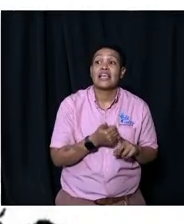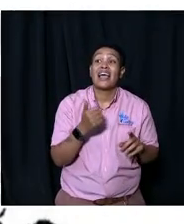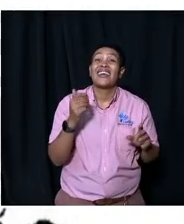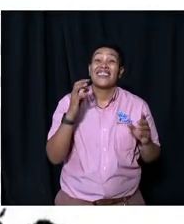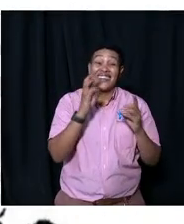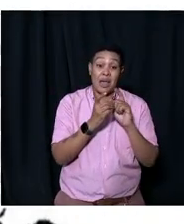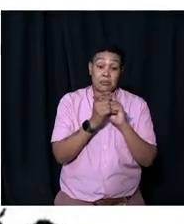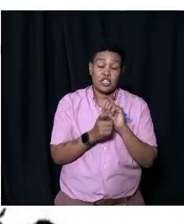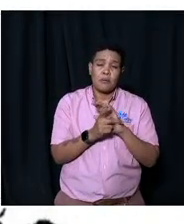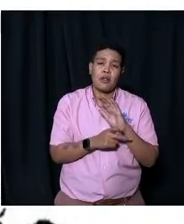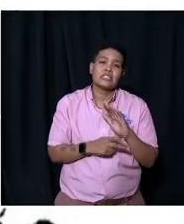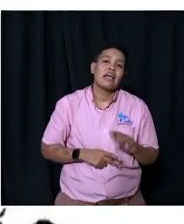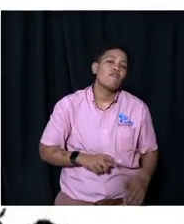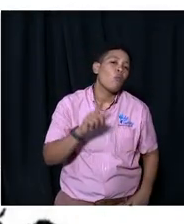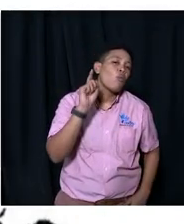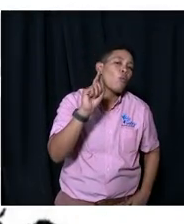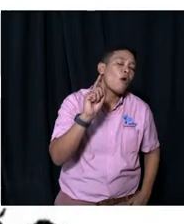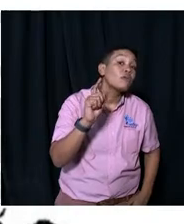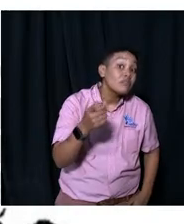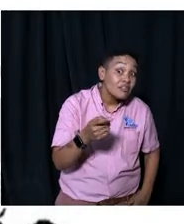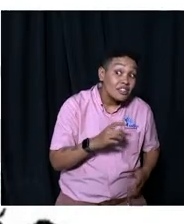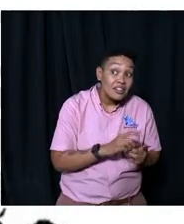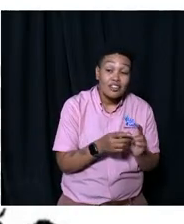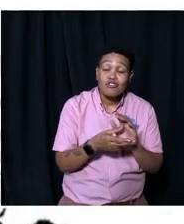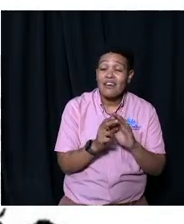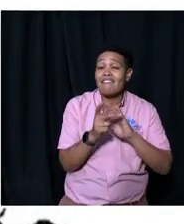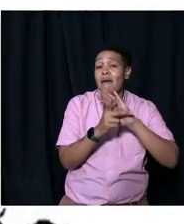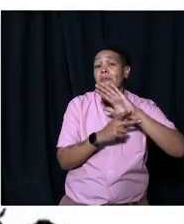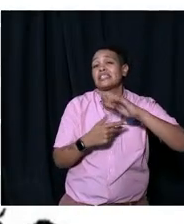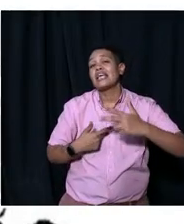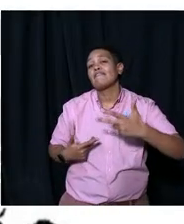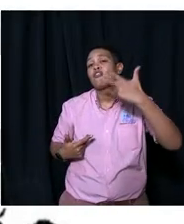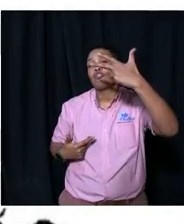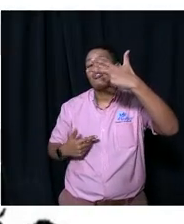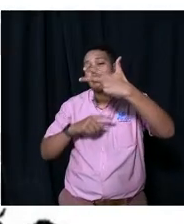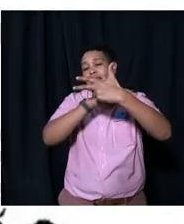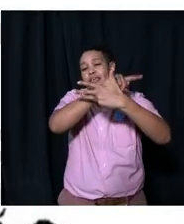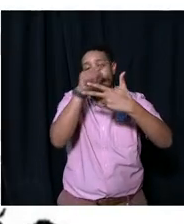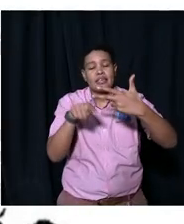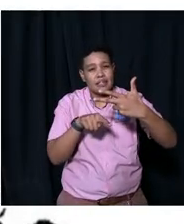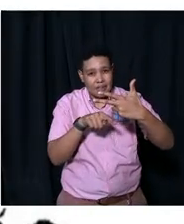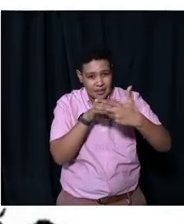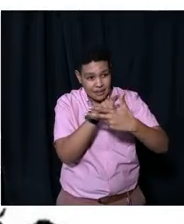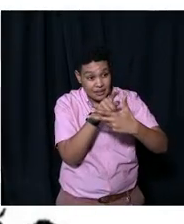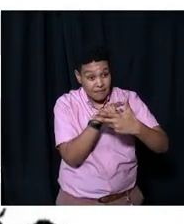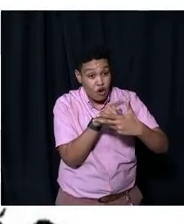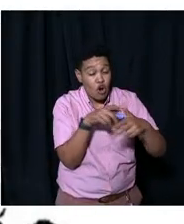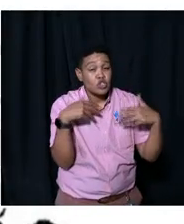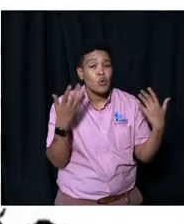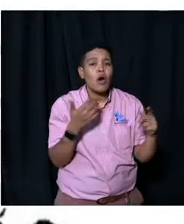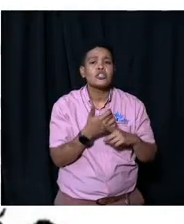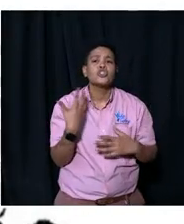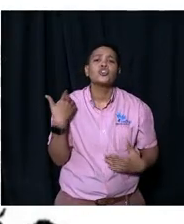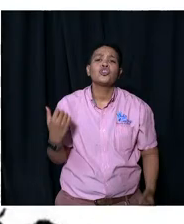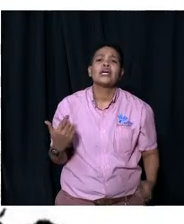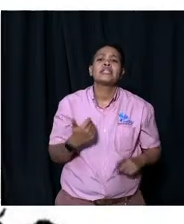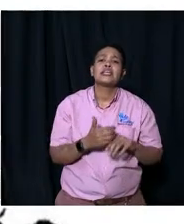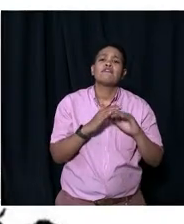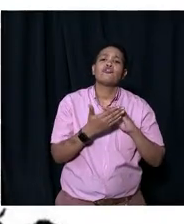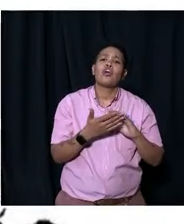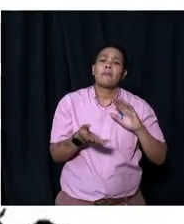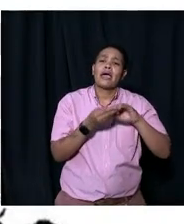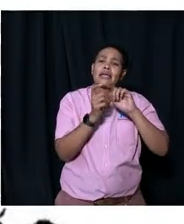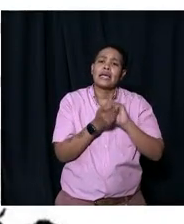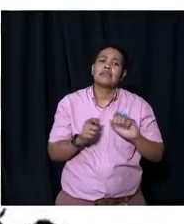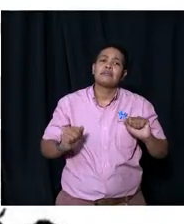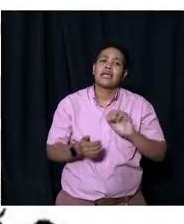had one goal. This revised policy has three. I'll go through them briefly. The first one is strengthening of Jamaica's